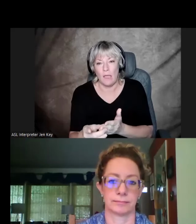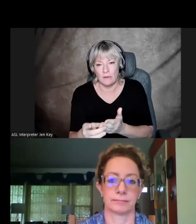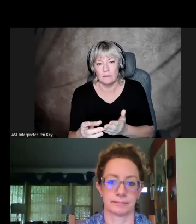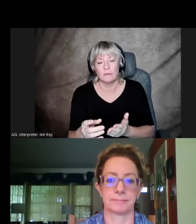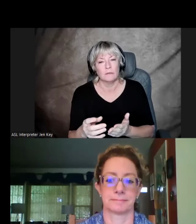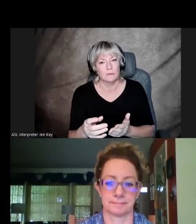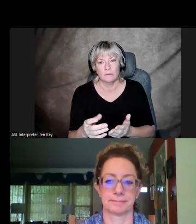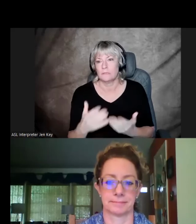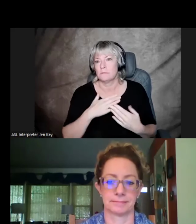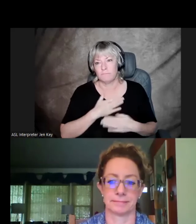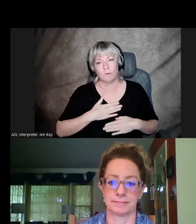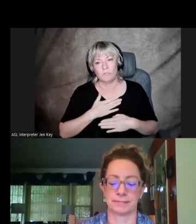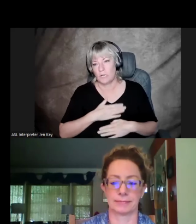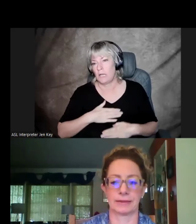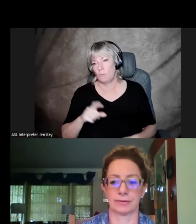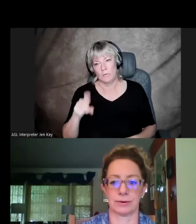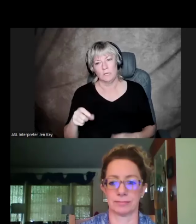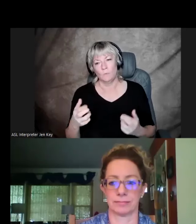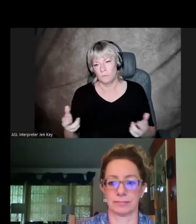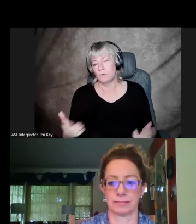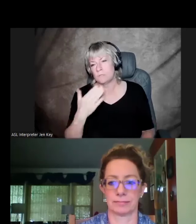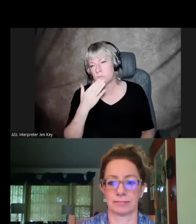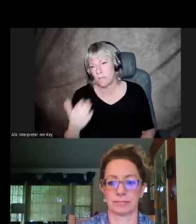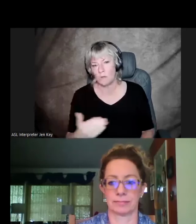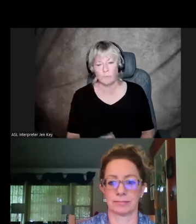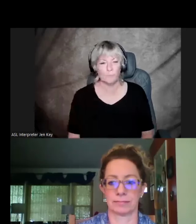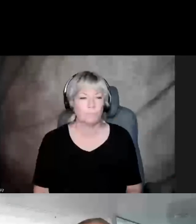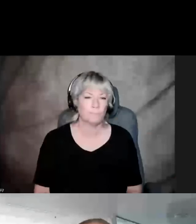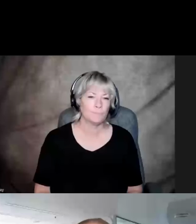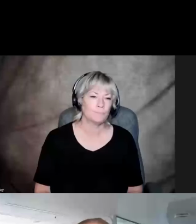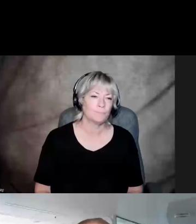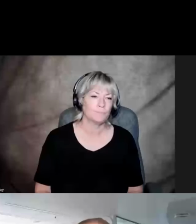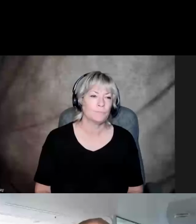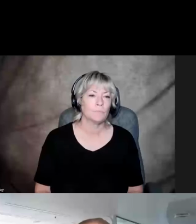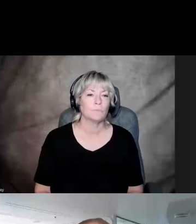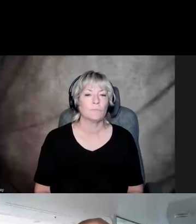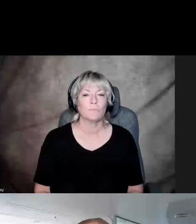much appreciated during these times. Thank you all. We can get some